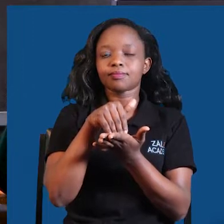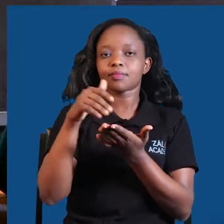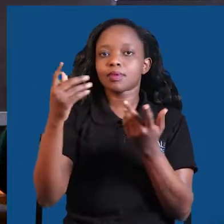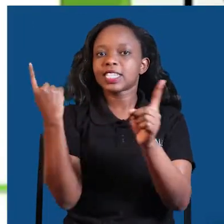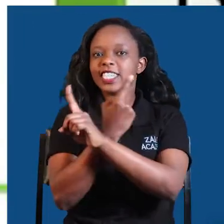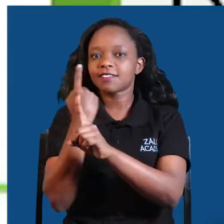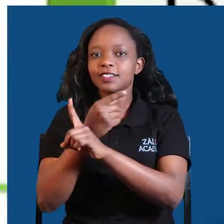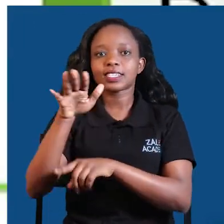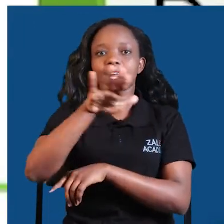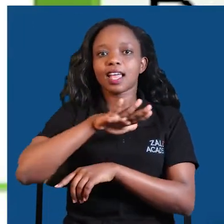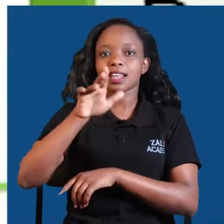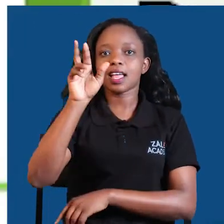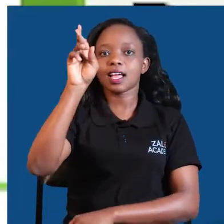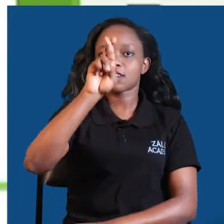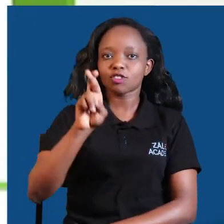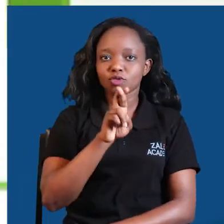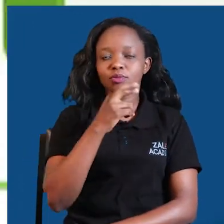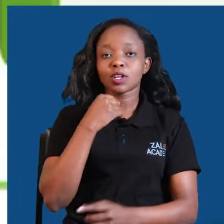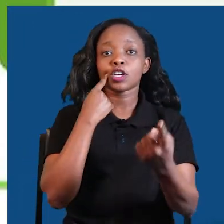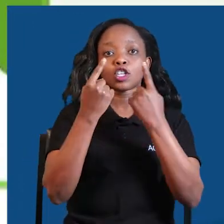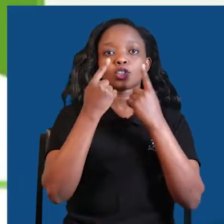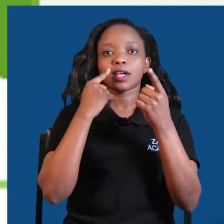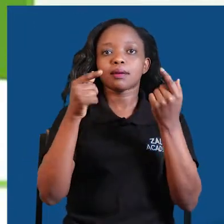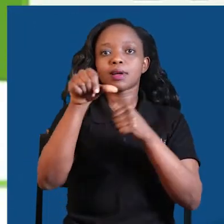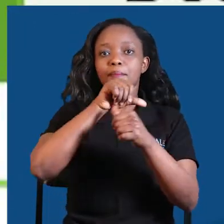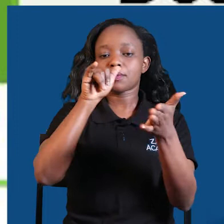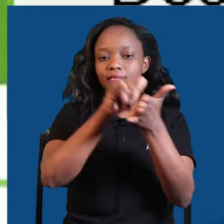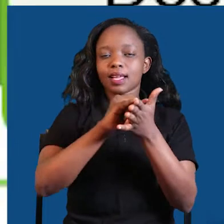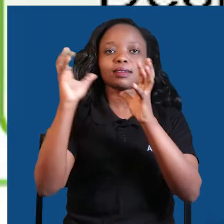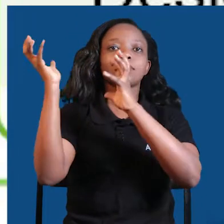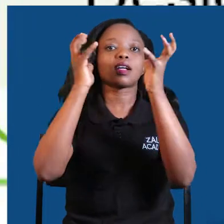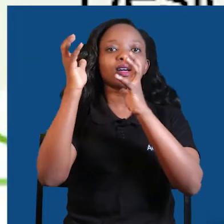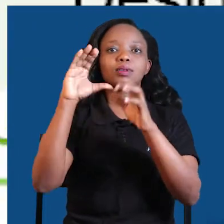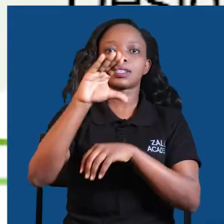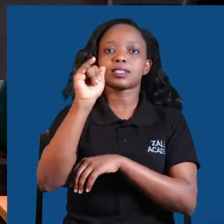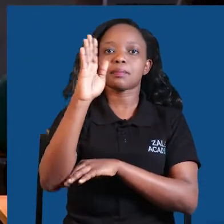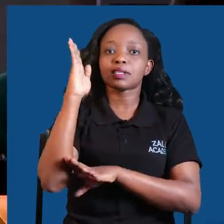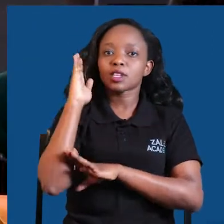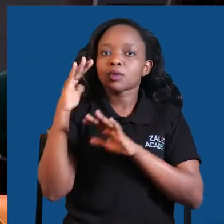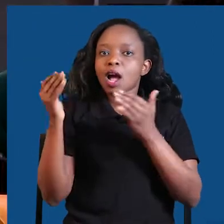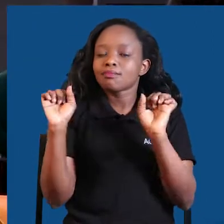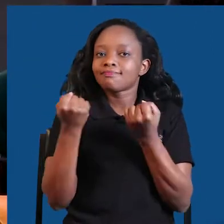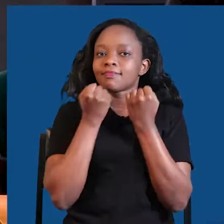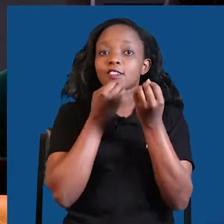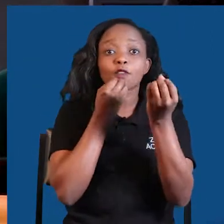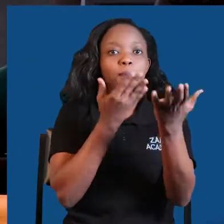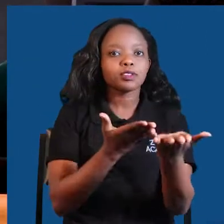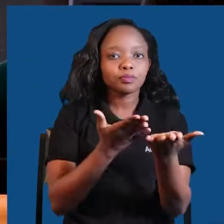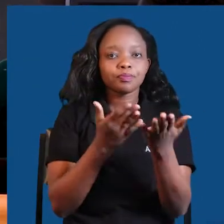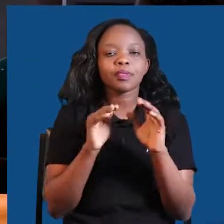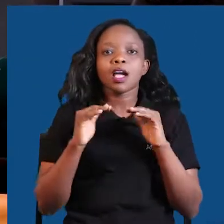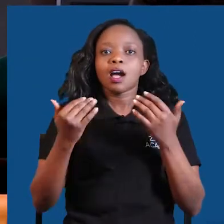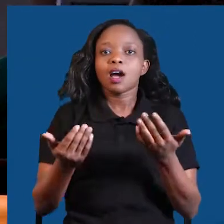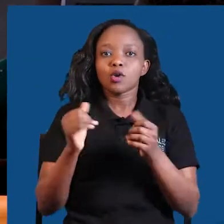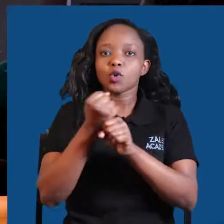different regions. Cybersecurity, how do you secure information? How do you ensure that all this data you're having is